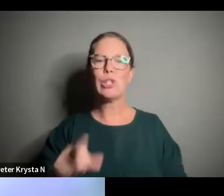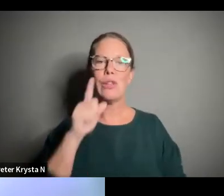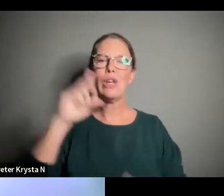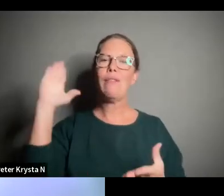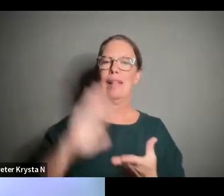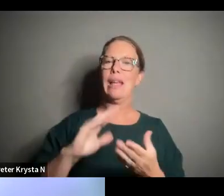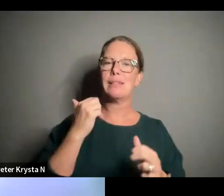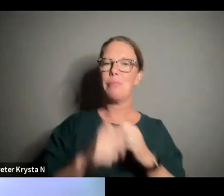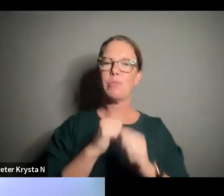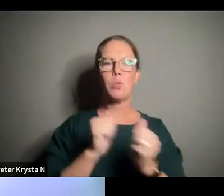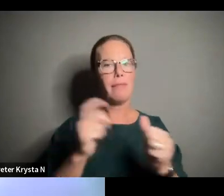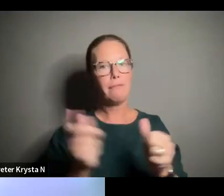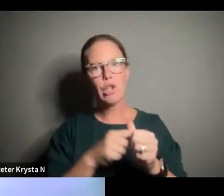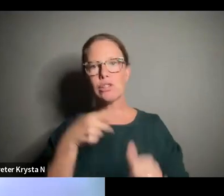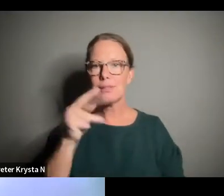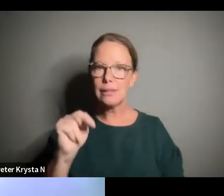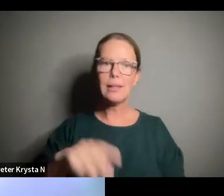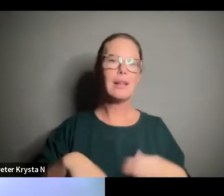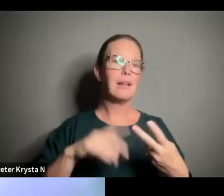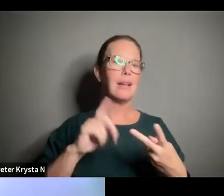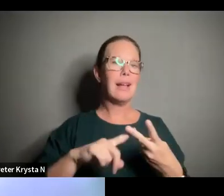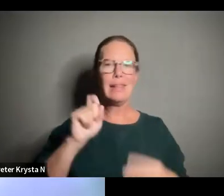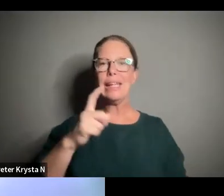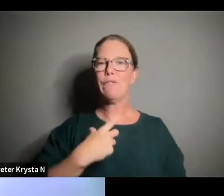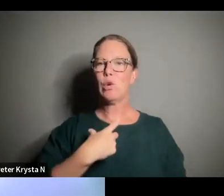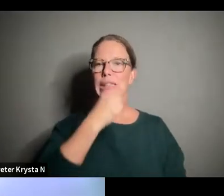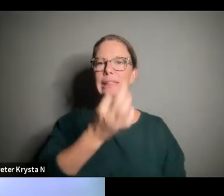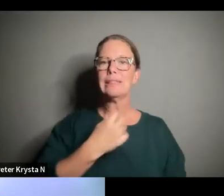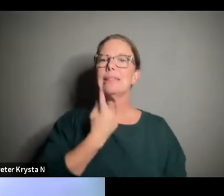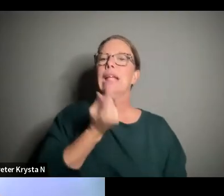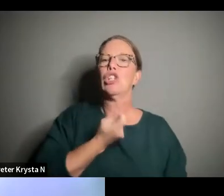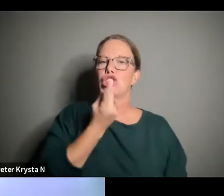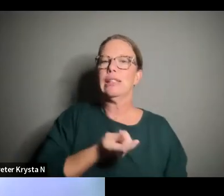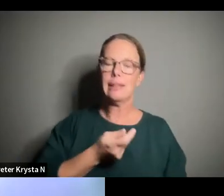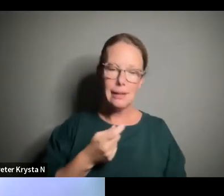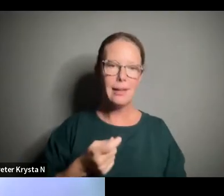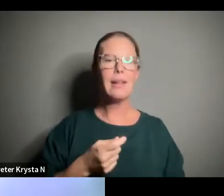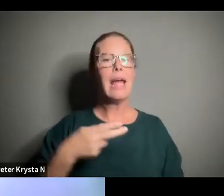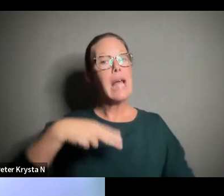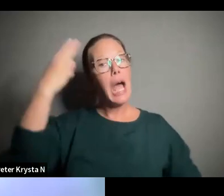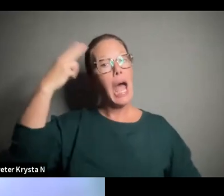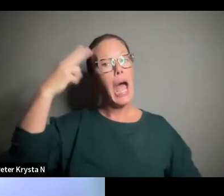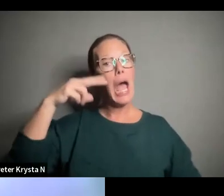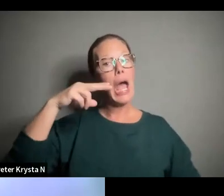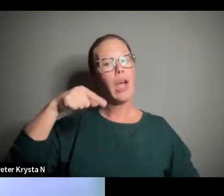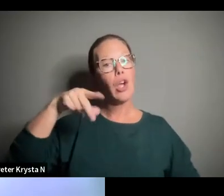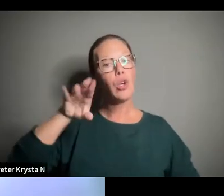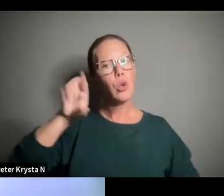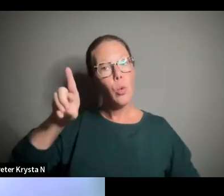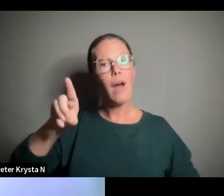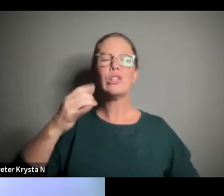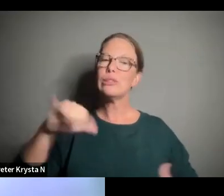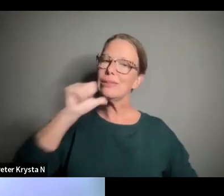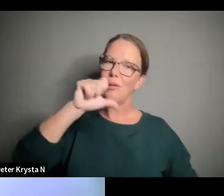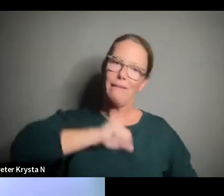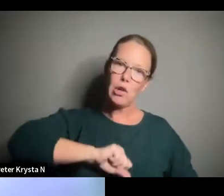first pneumonia, that atelectasis, the need for suctioning. Now, as a high quadriplegic, you still don't have a cough. As you know,